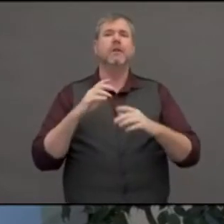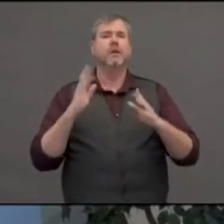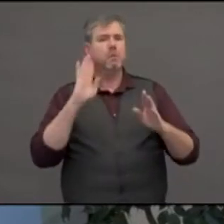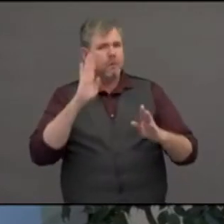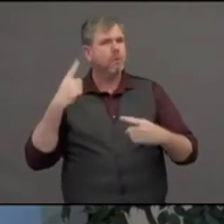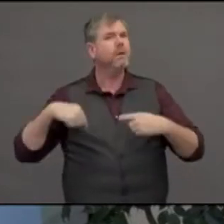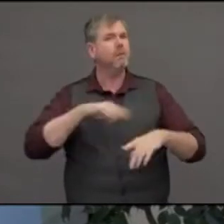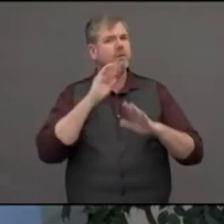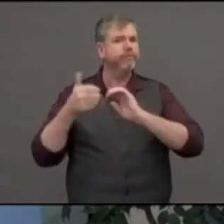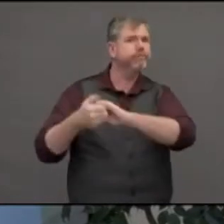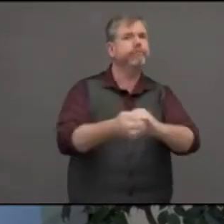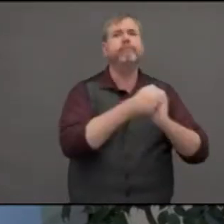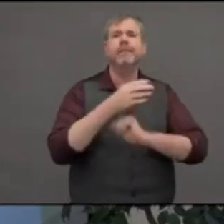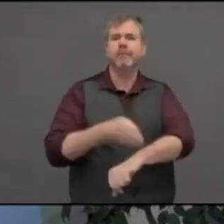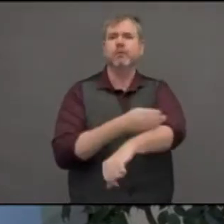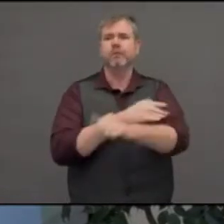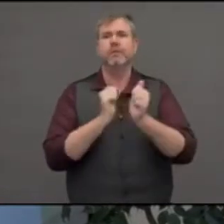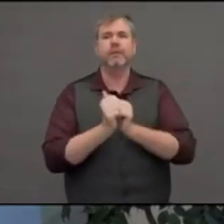purple.